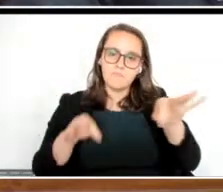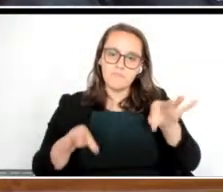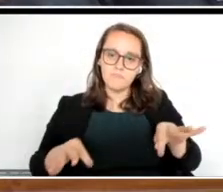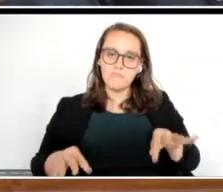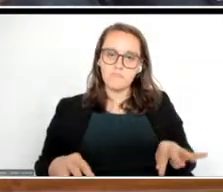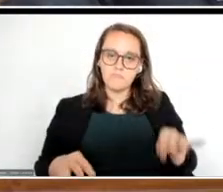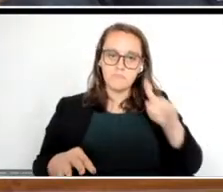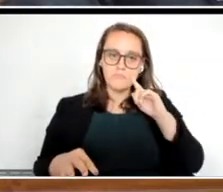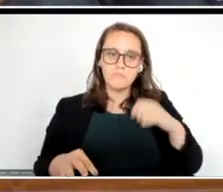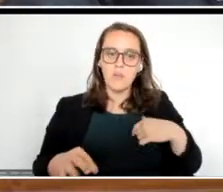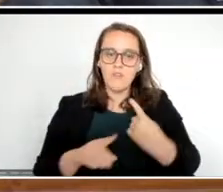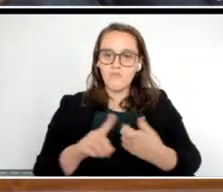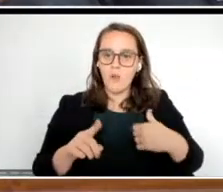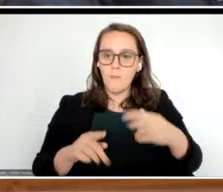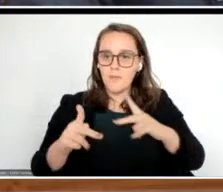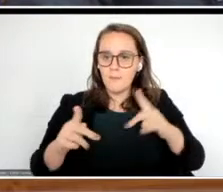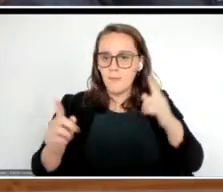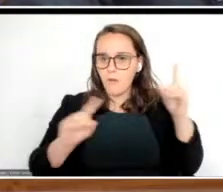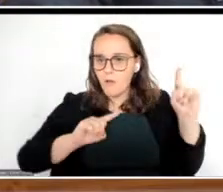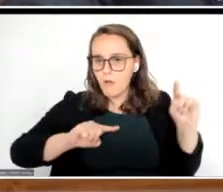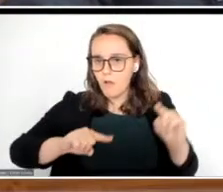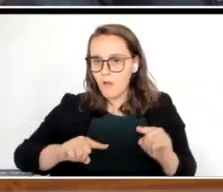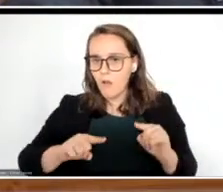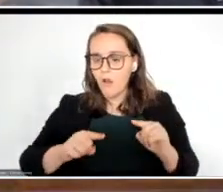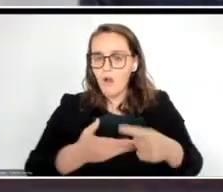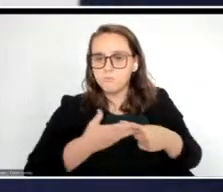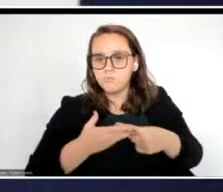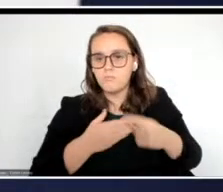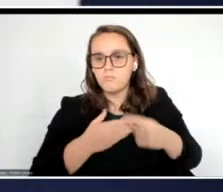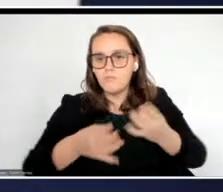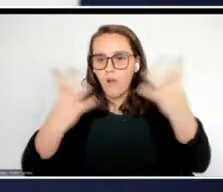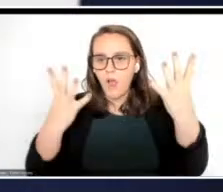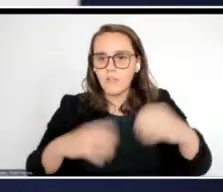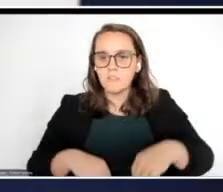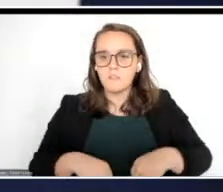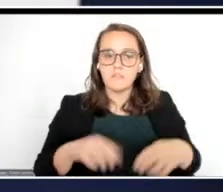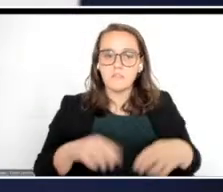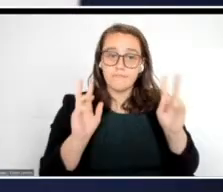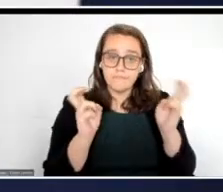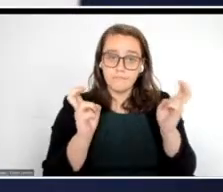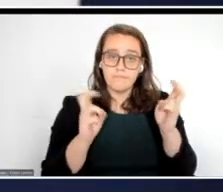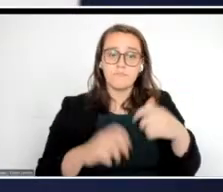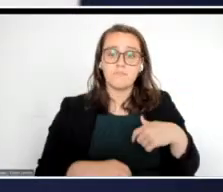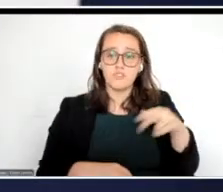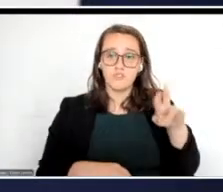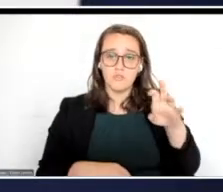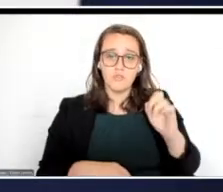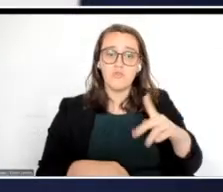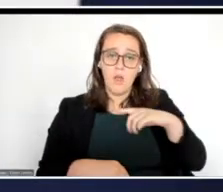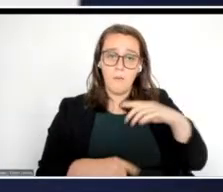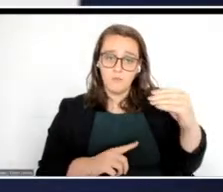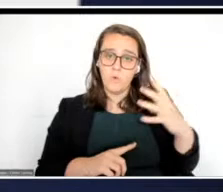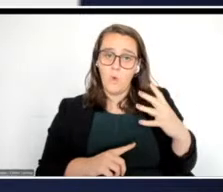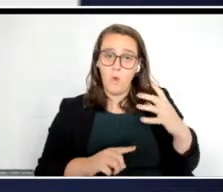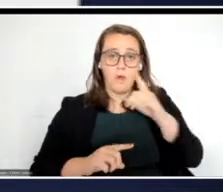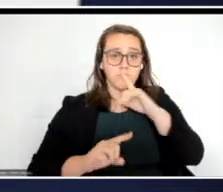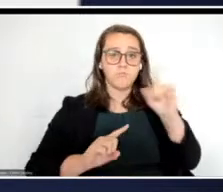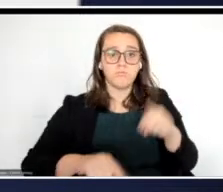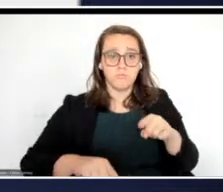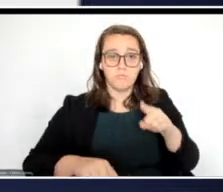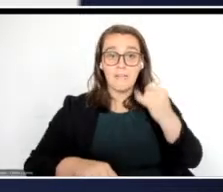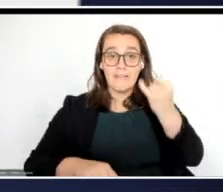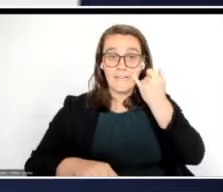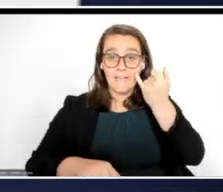violence. Trump has given us marching orders, one post on the Donald.win wrote. Basically, if you're east